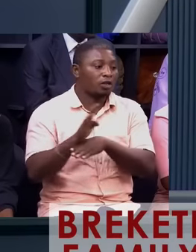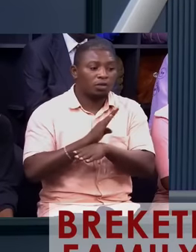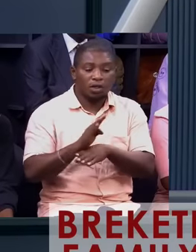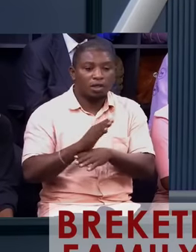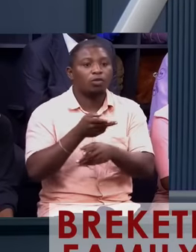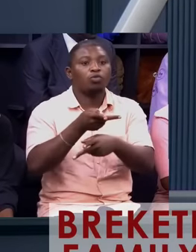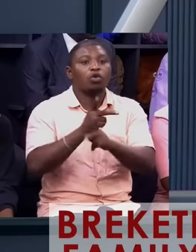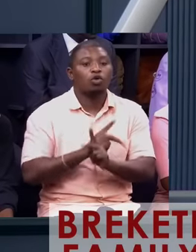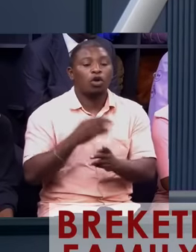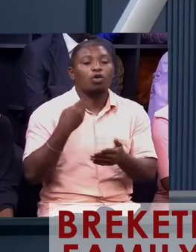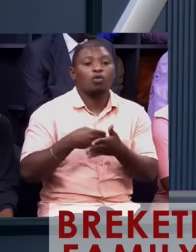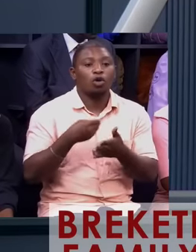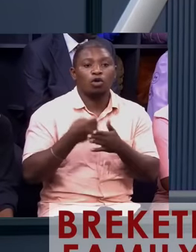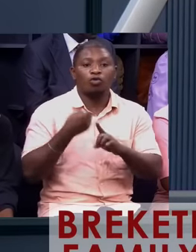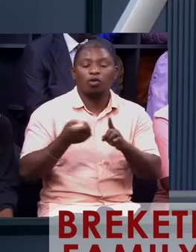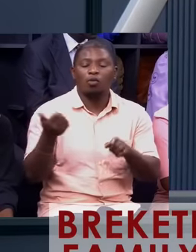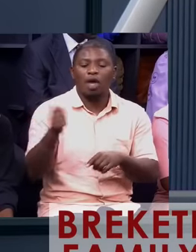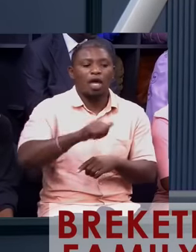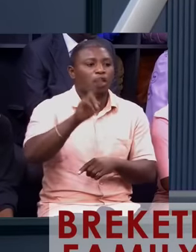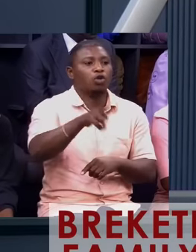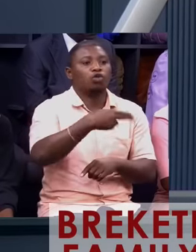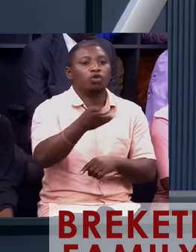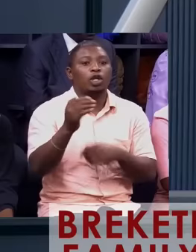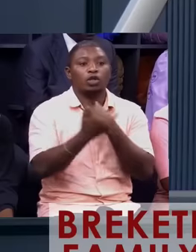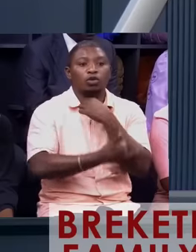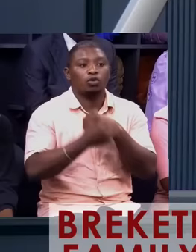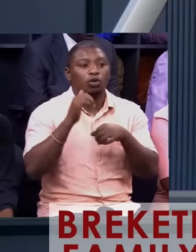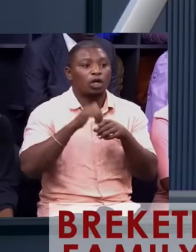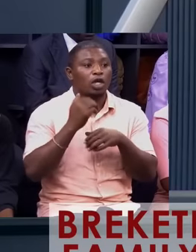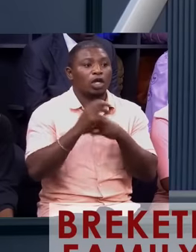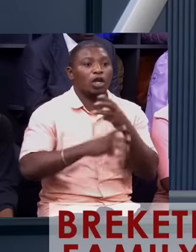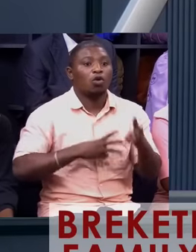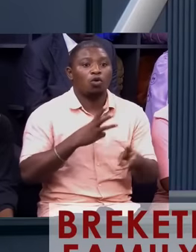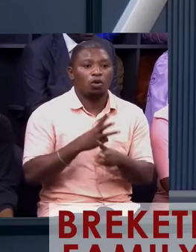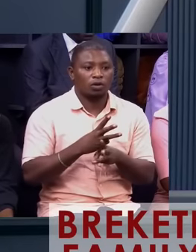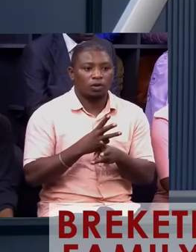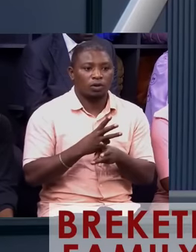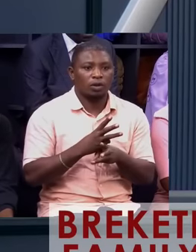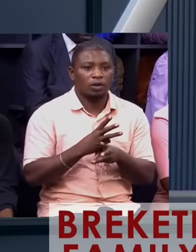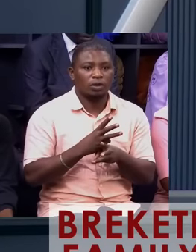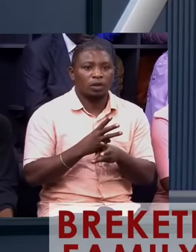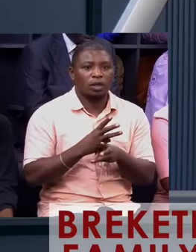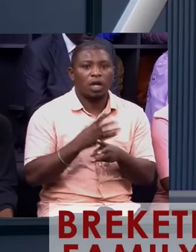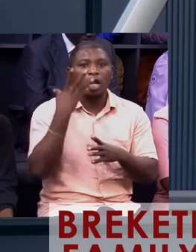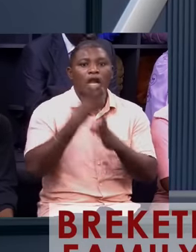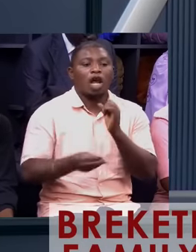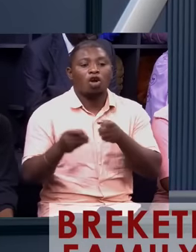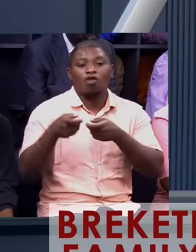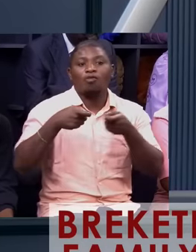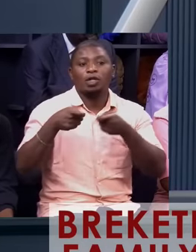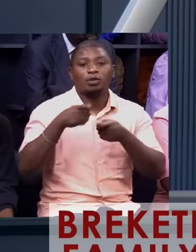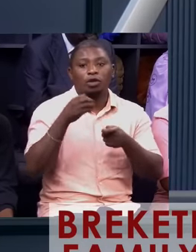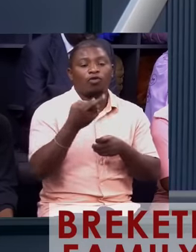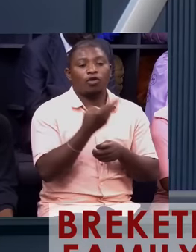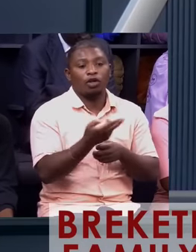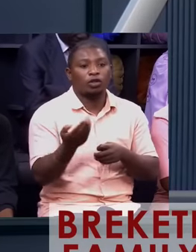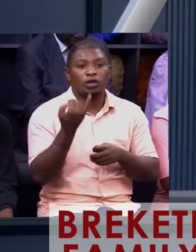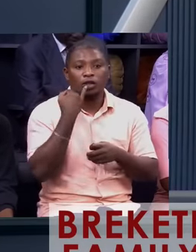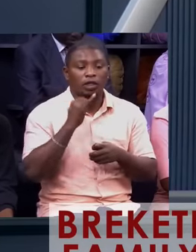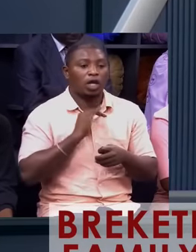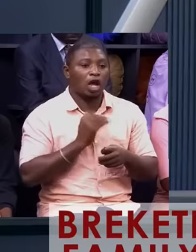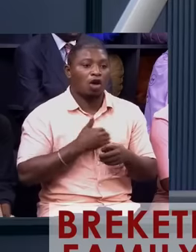any useless country in the world I don't know mismanagement of resources is our problem